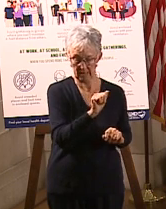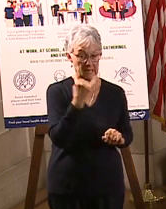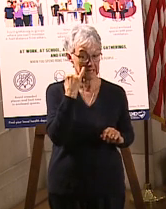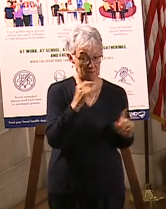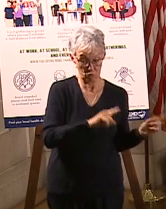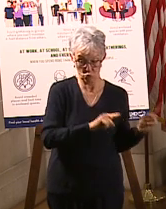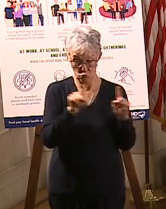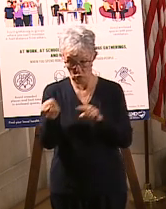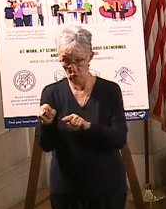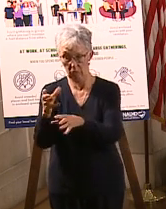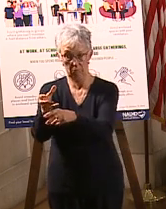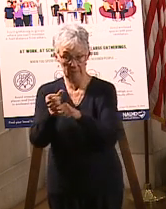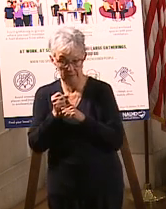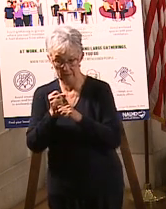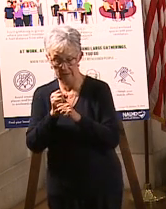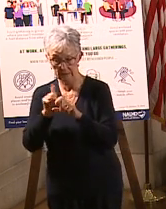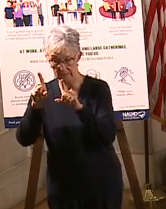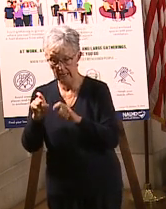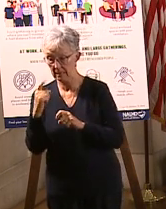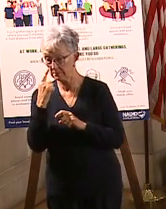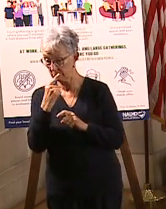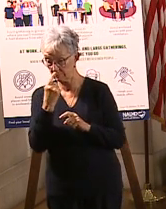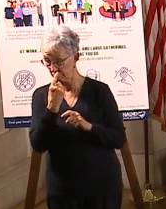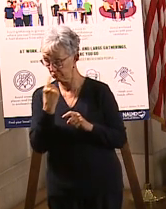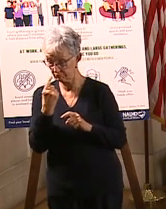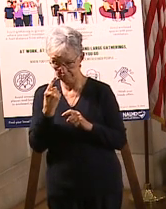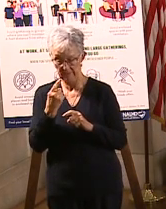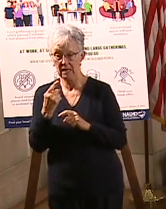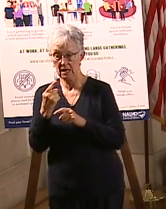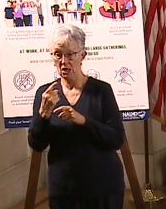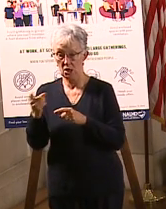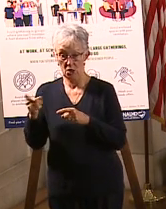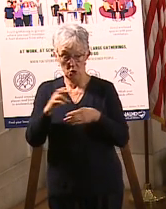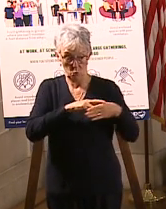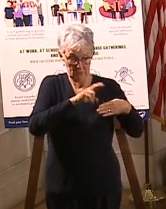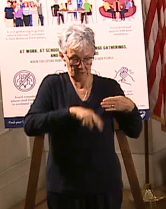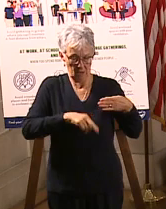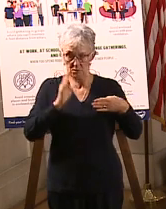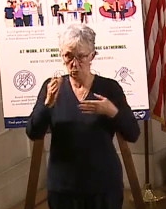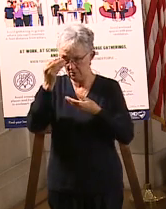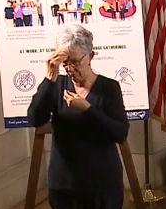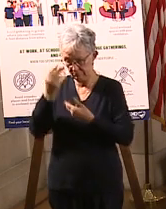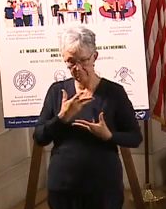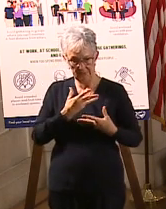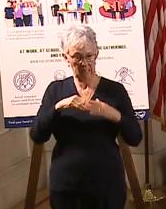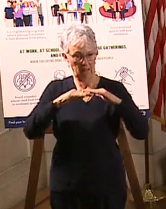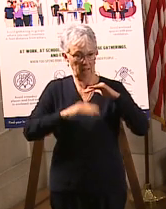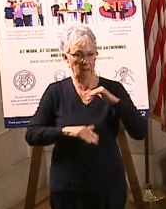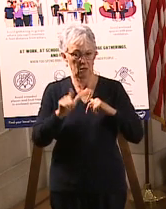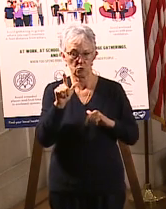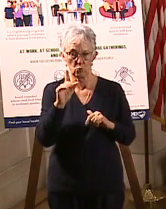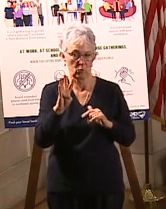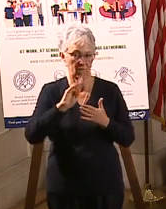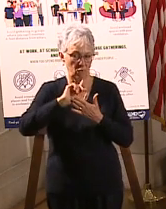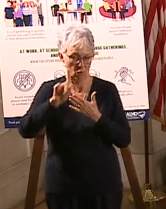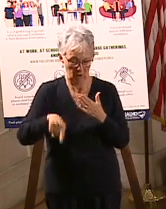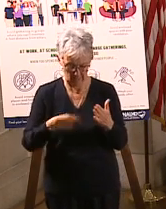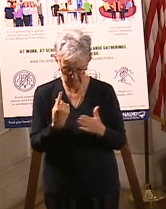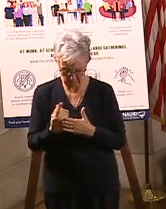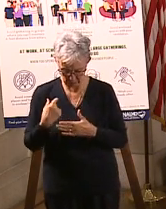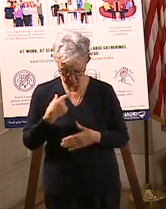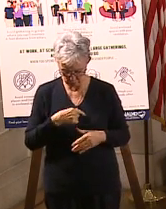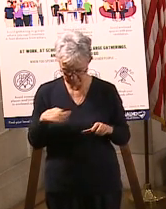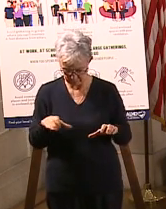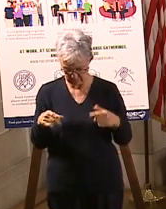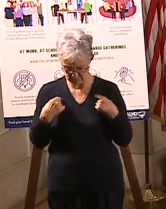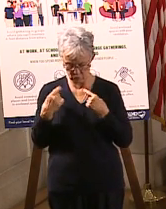Nebraska. Less than 24 hours, we have delivered over 600,000 tests through Test Nebraska. It's a great